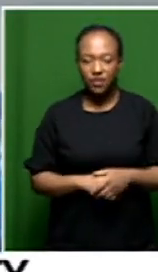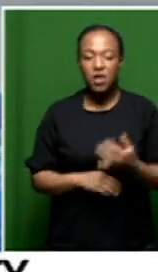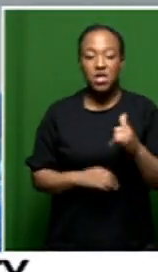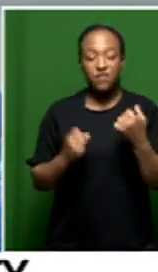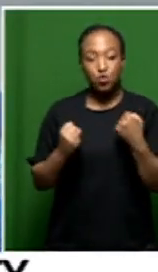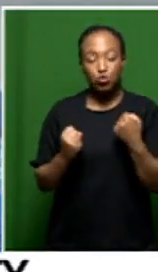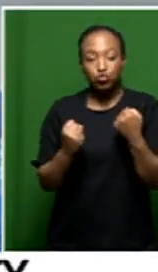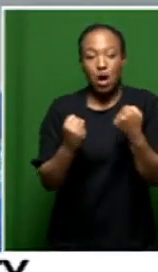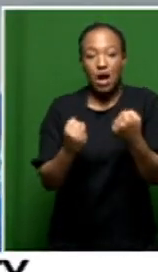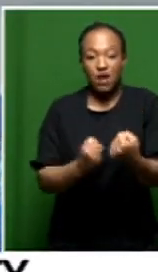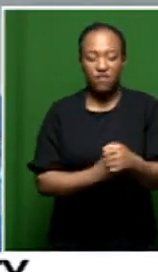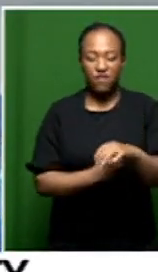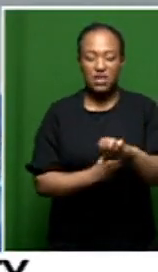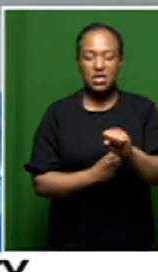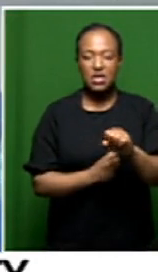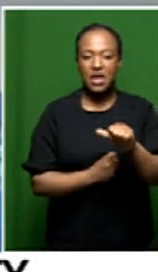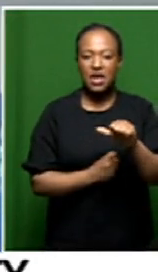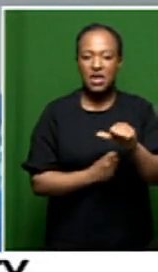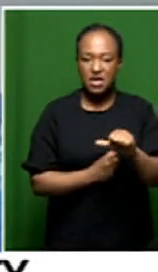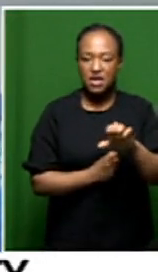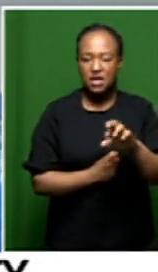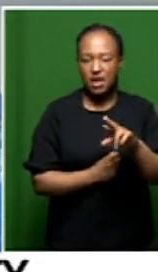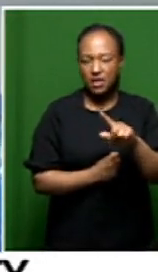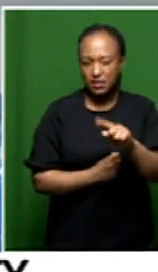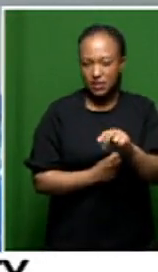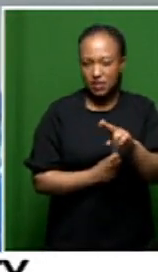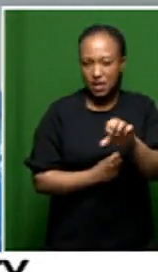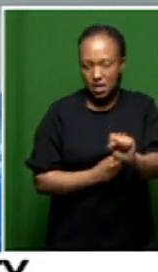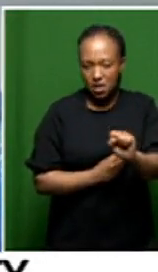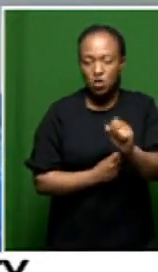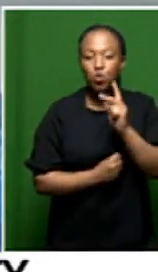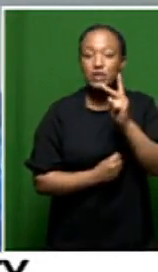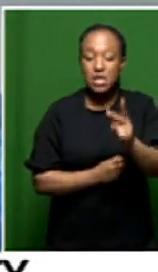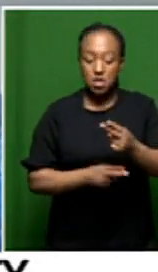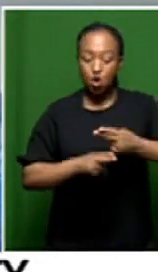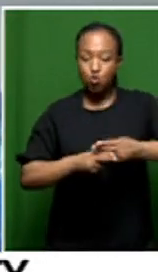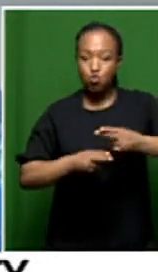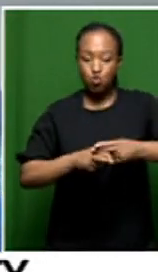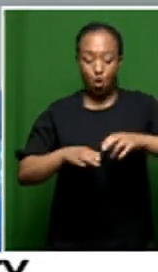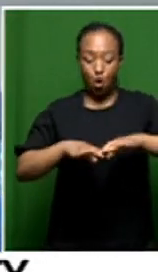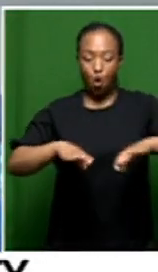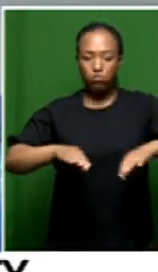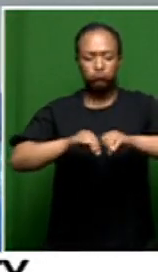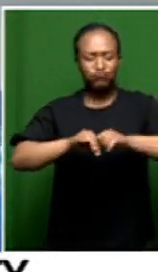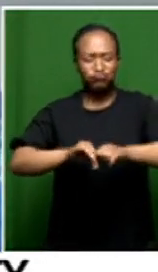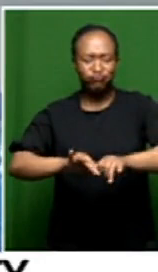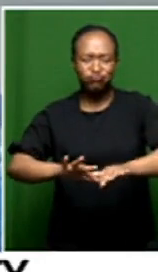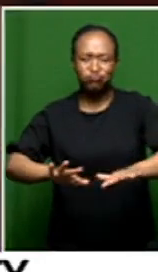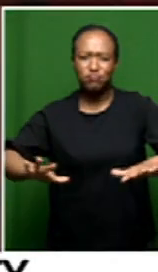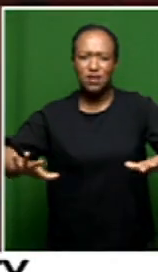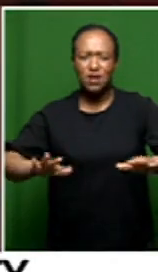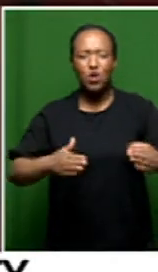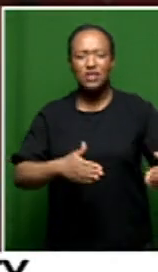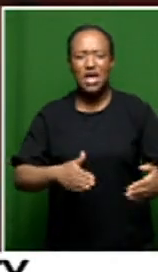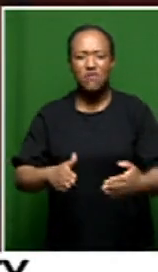You'll find that there's raw sewage. As we have this interview now, raw sewage flowing into the